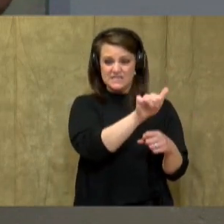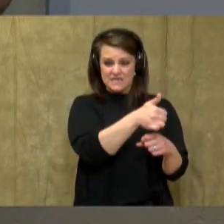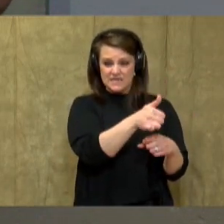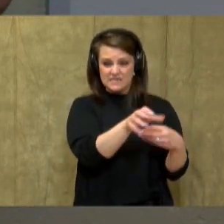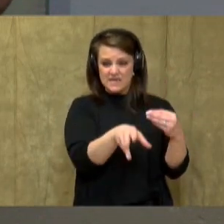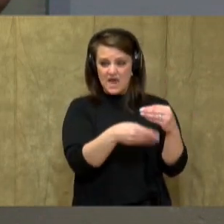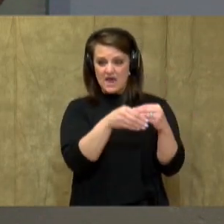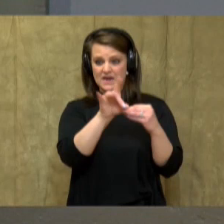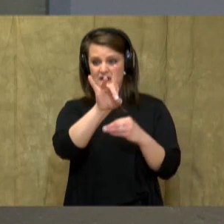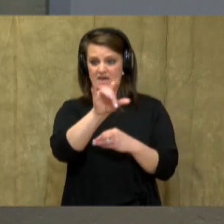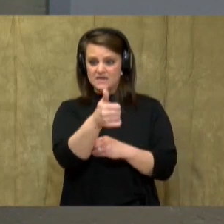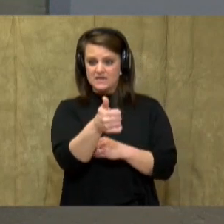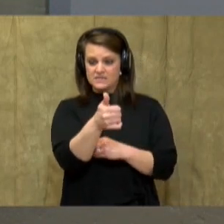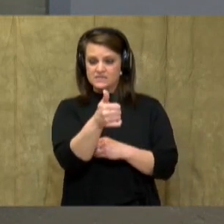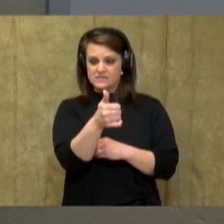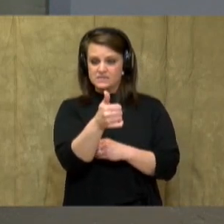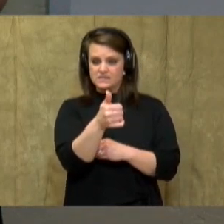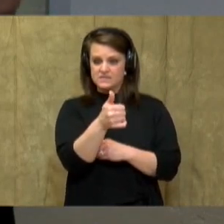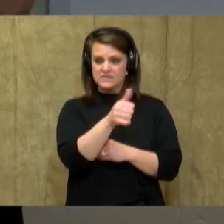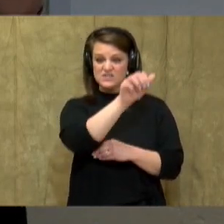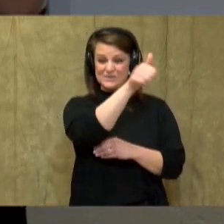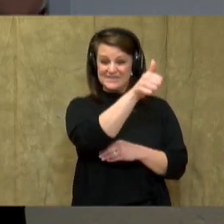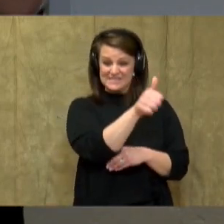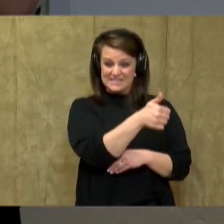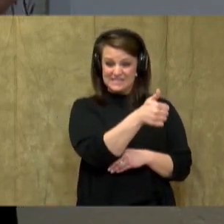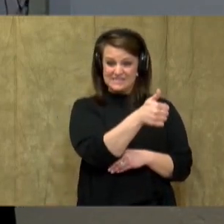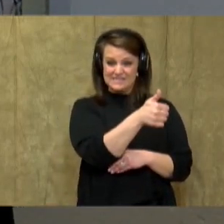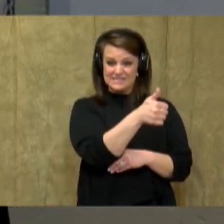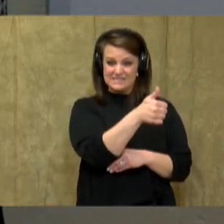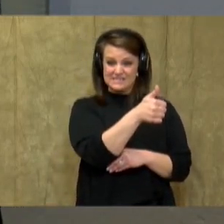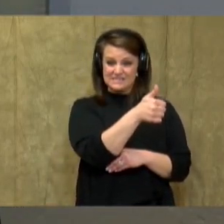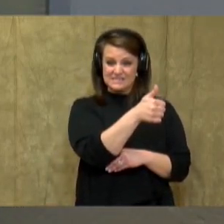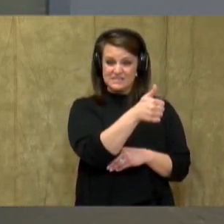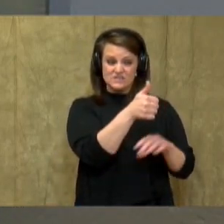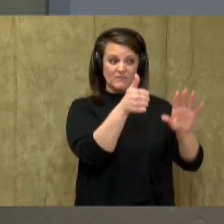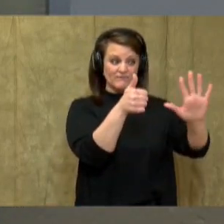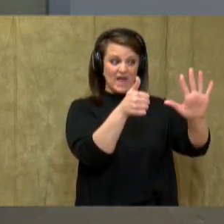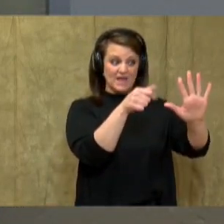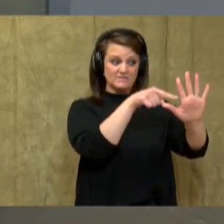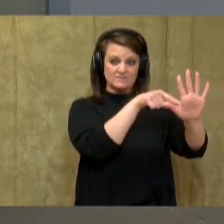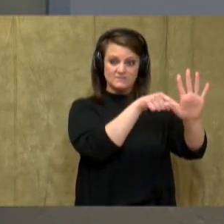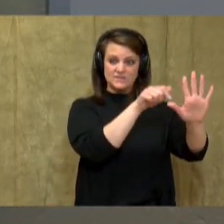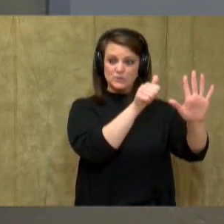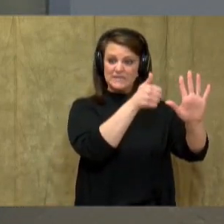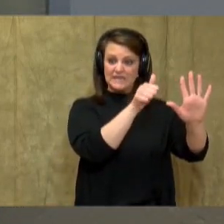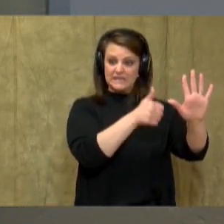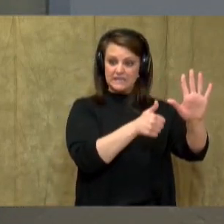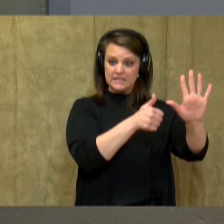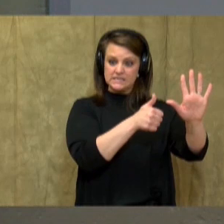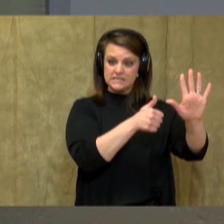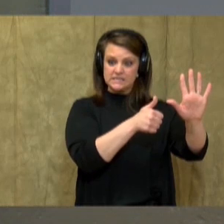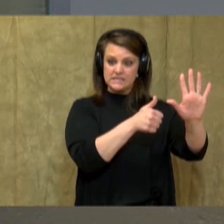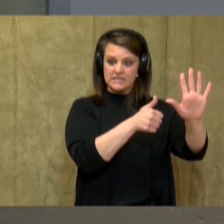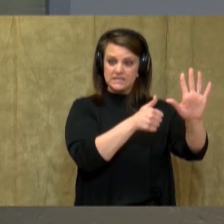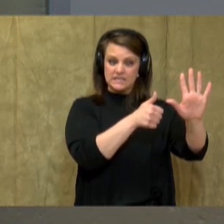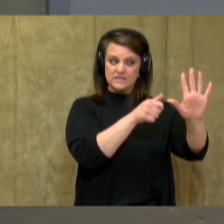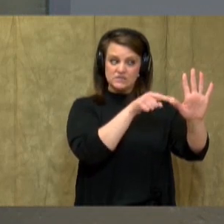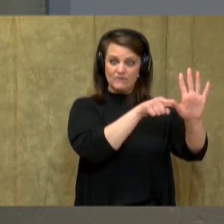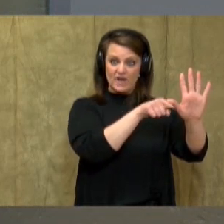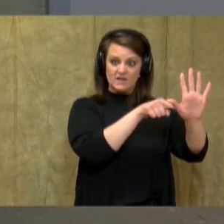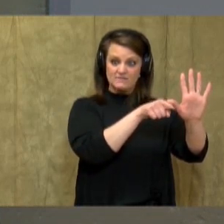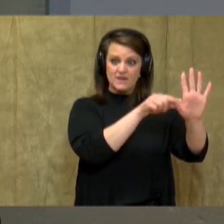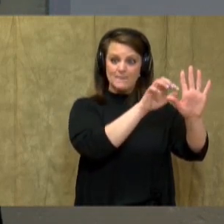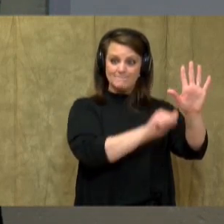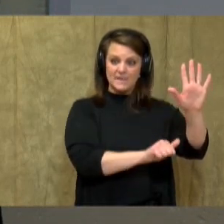10/10. So if I took 10/10 from 5 holes, that's 1 whole. What's 5